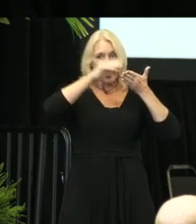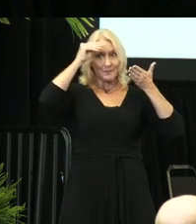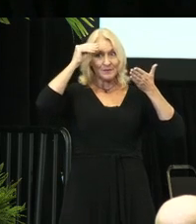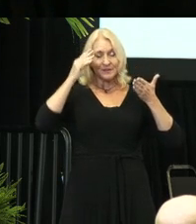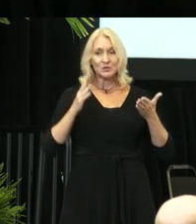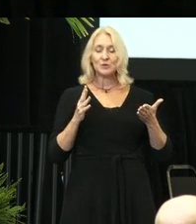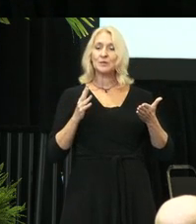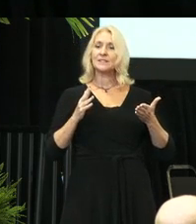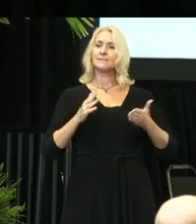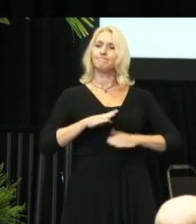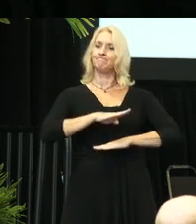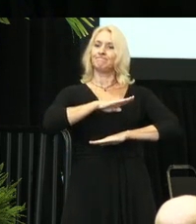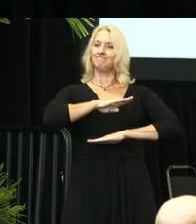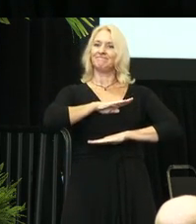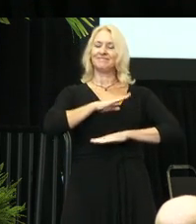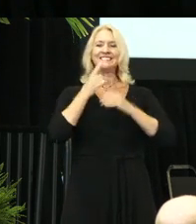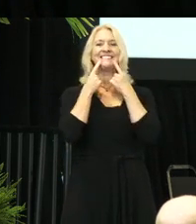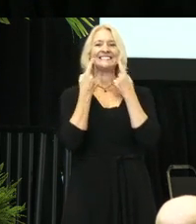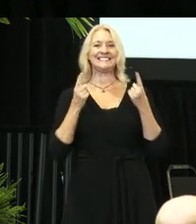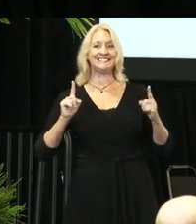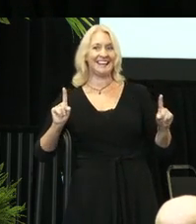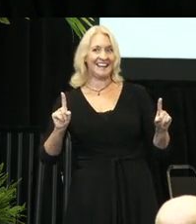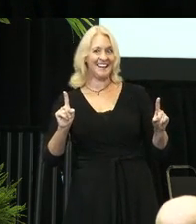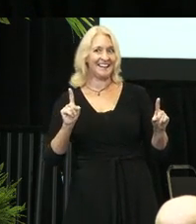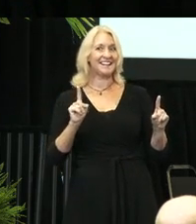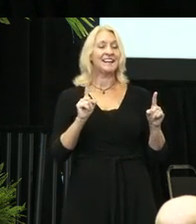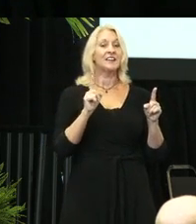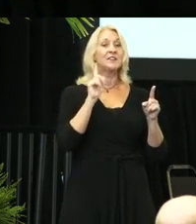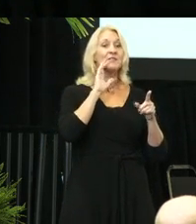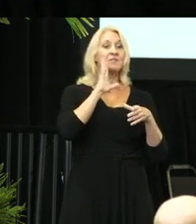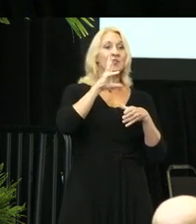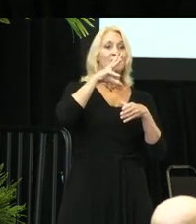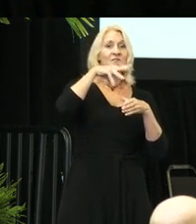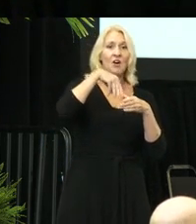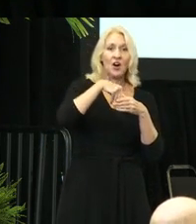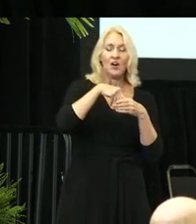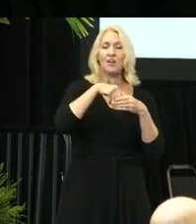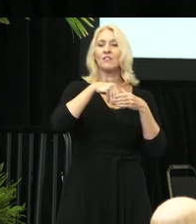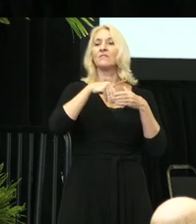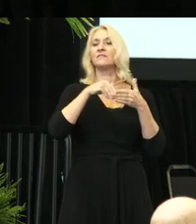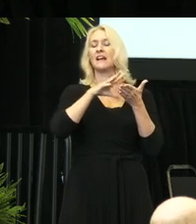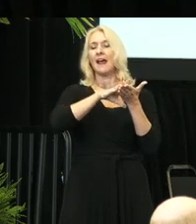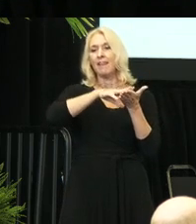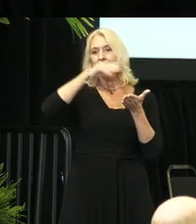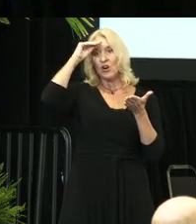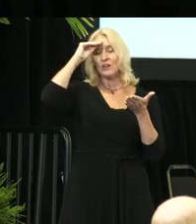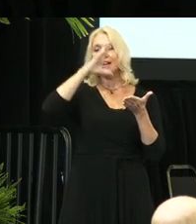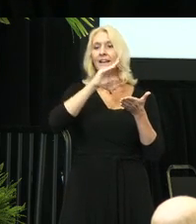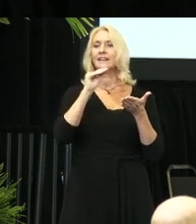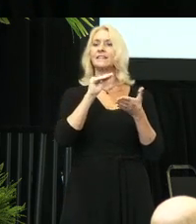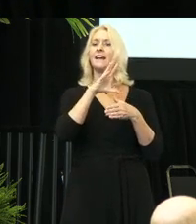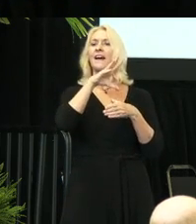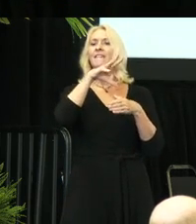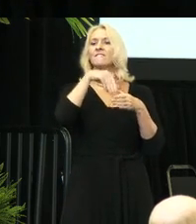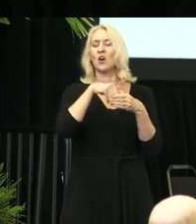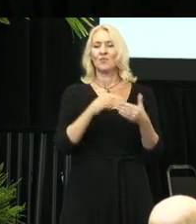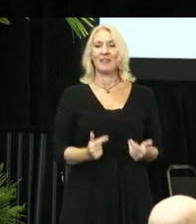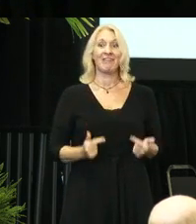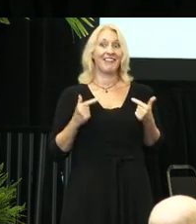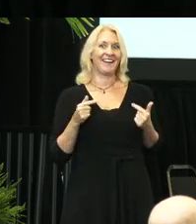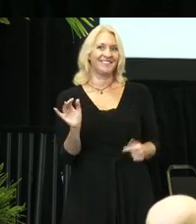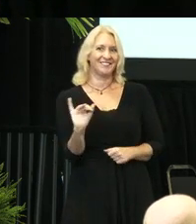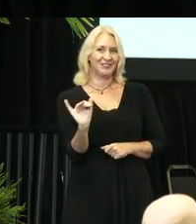for engaging in the community of learning, but also in the community of life. That is